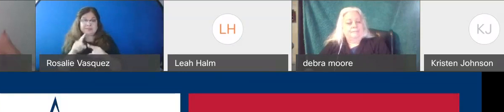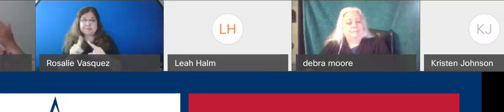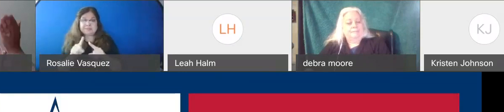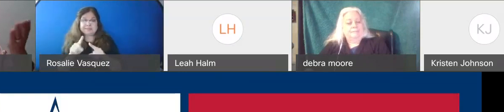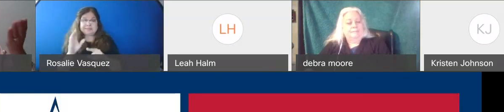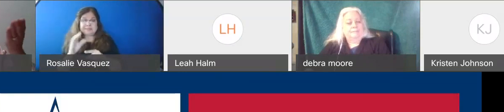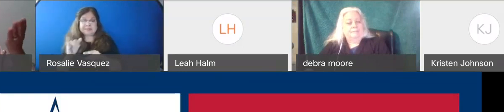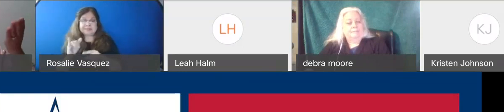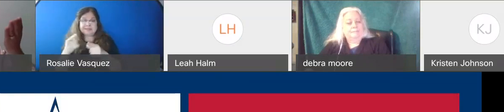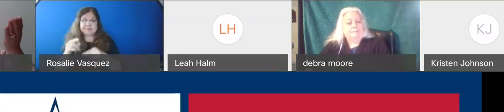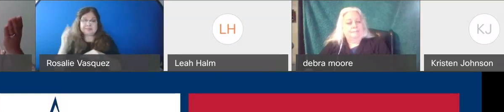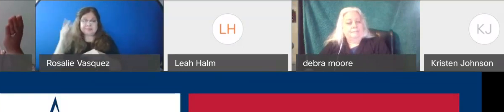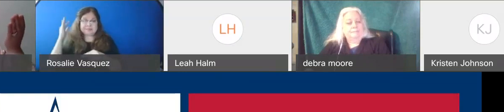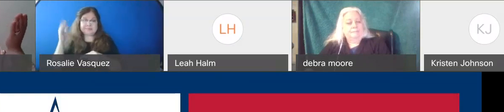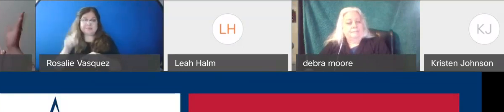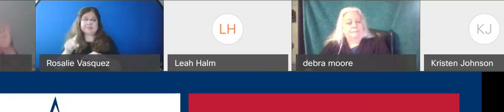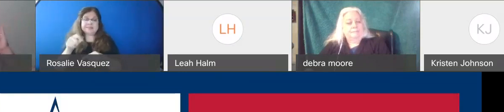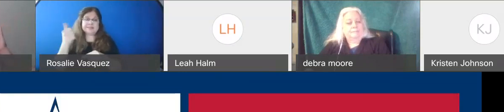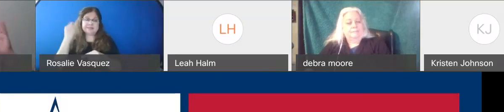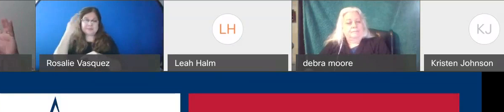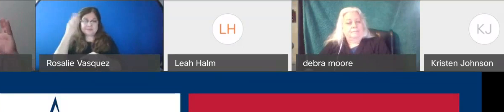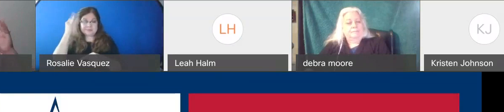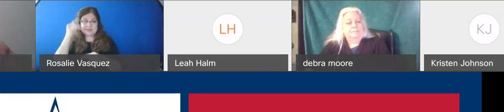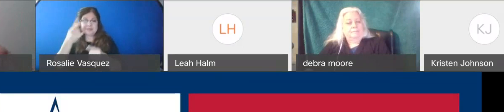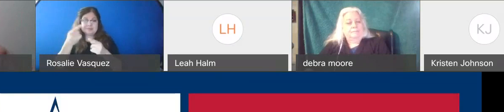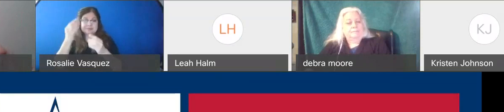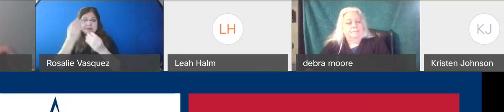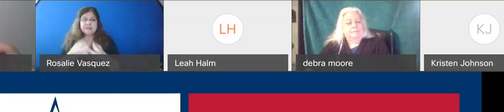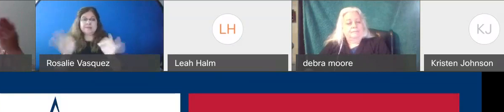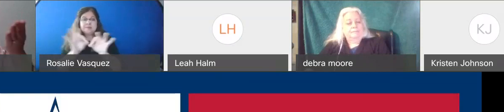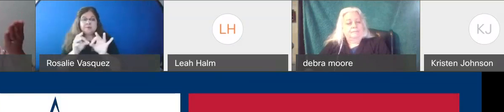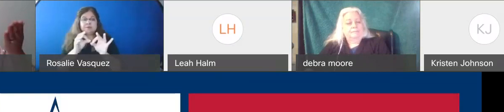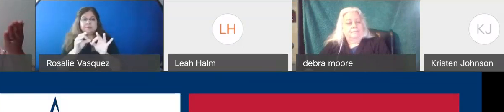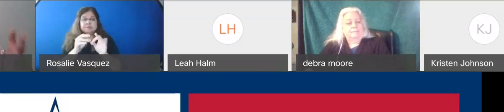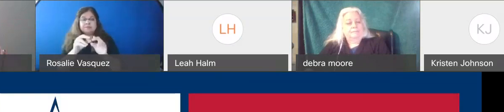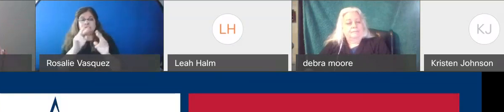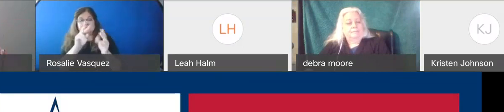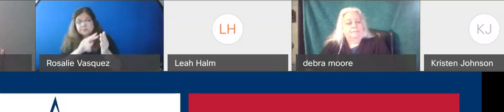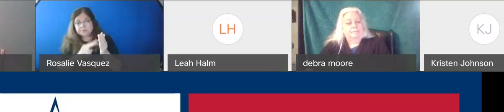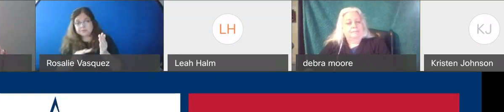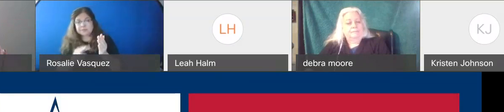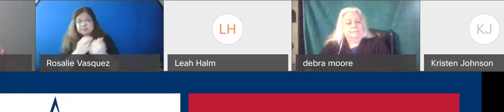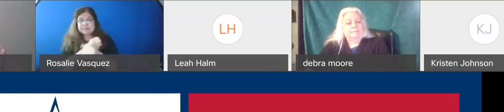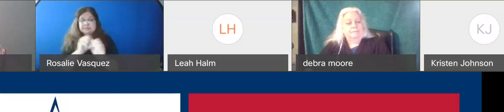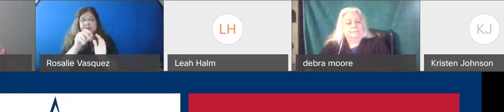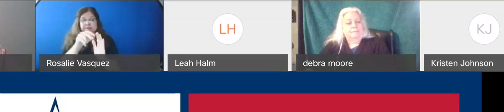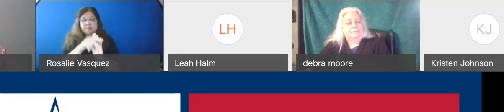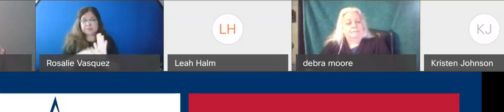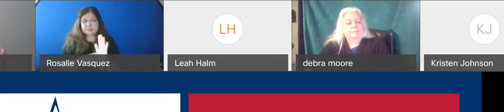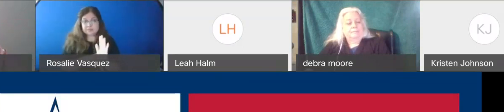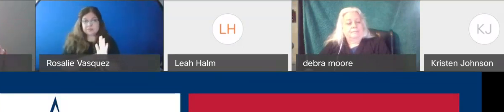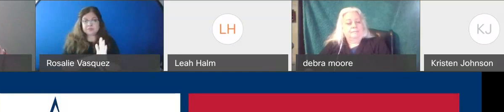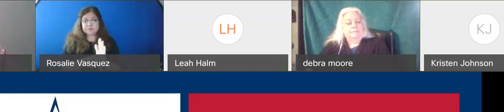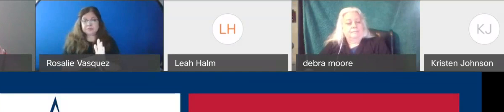that is another reason why it's important to review the safety procedures and information in case of those emergencies. But it's